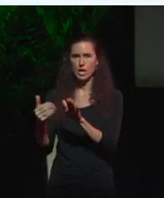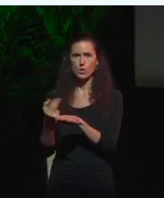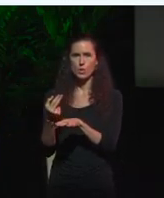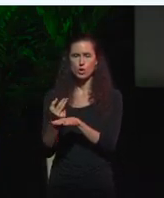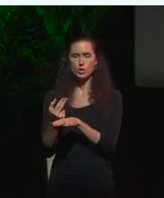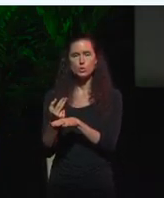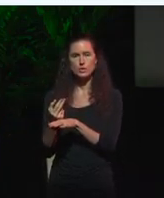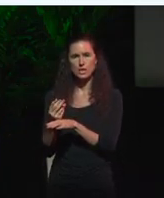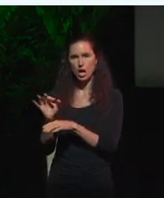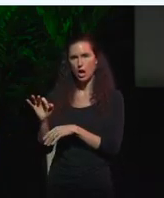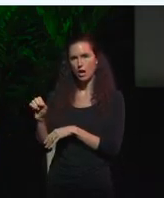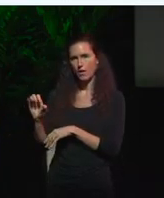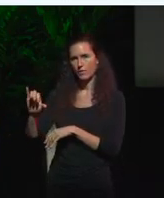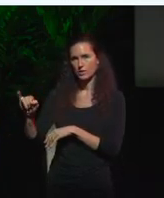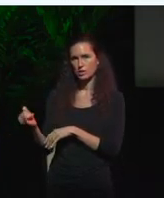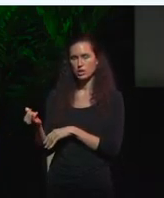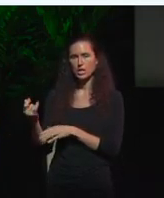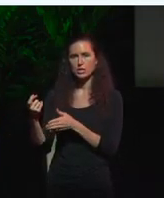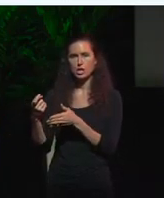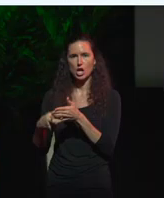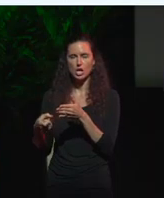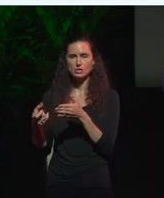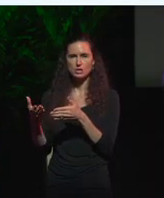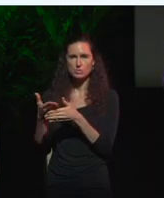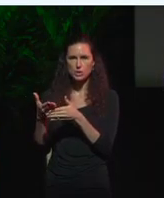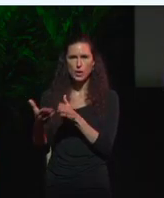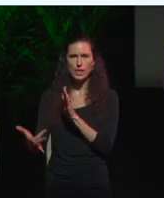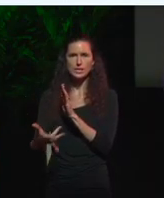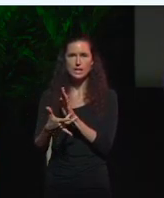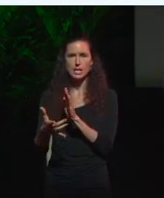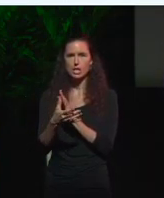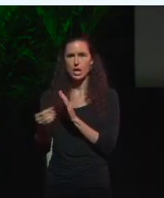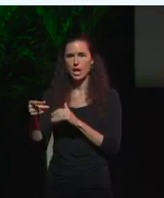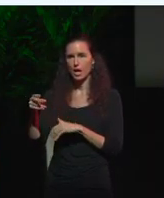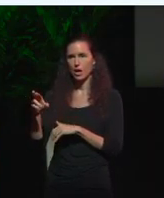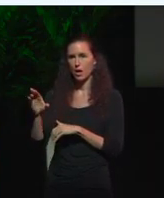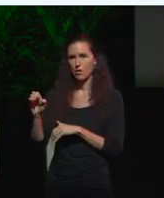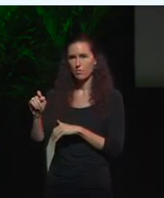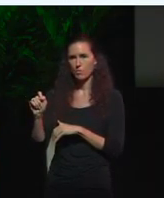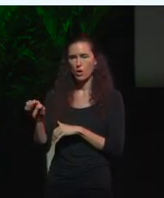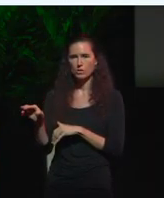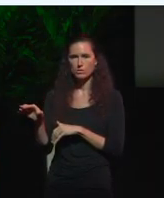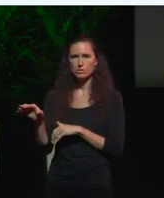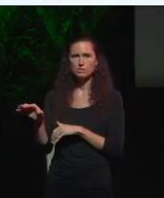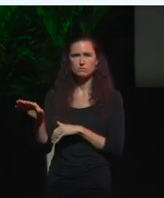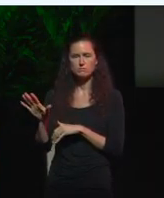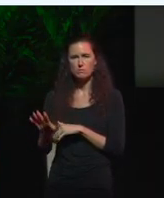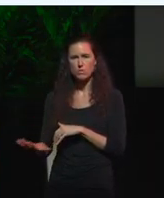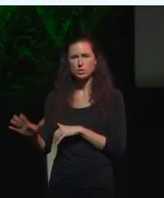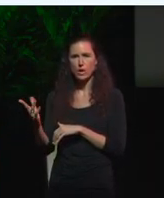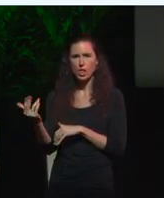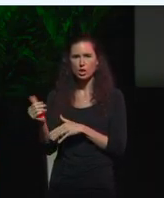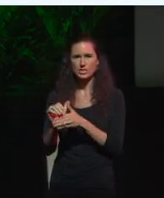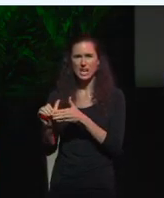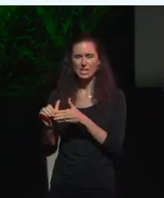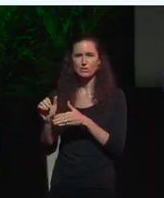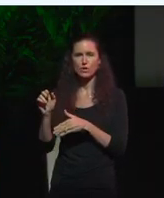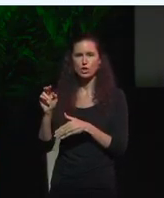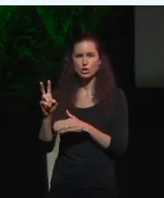our proctors. The cost between the technology and our proctors is approximately $13 for a two-hour